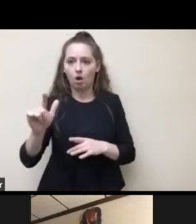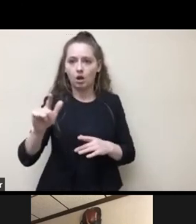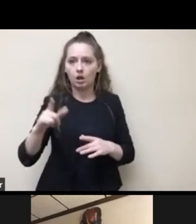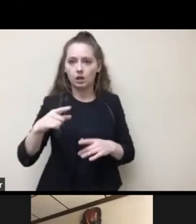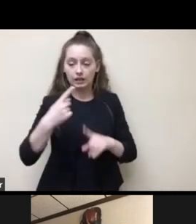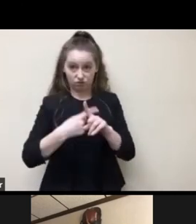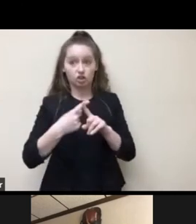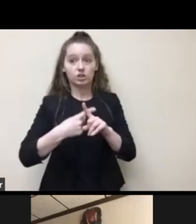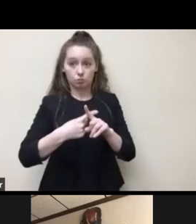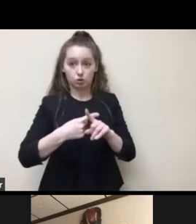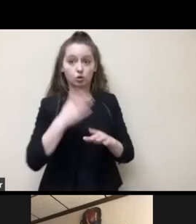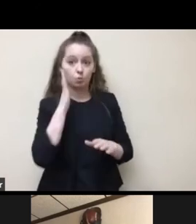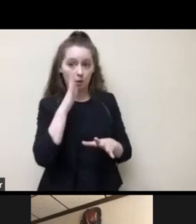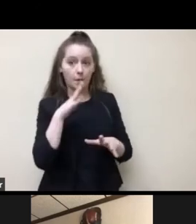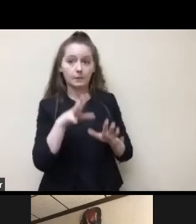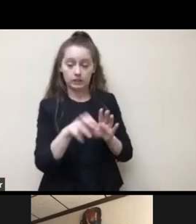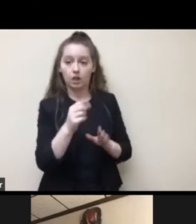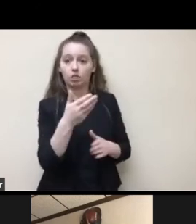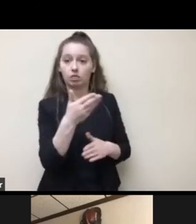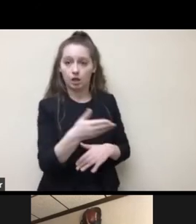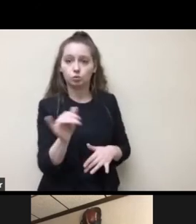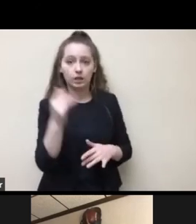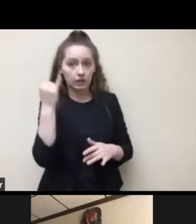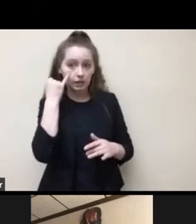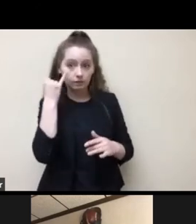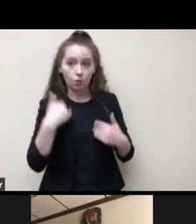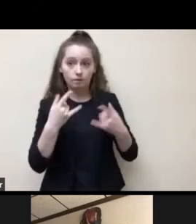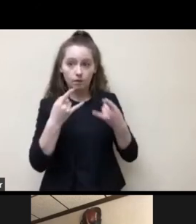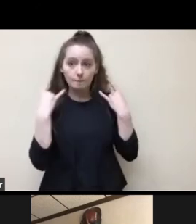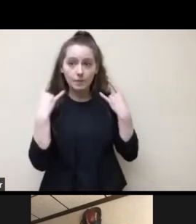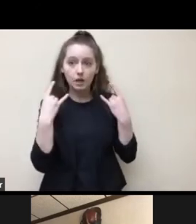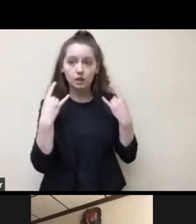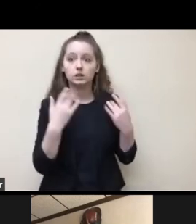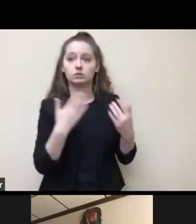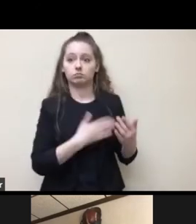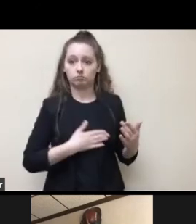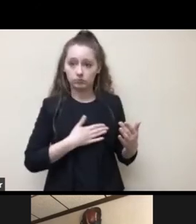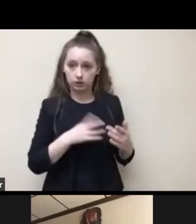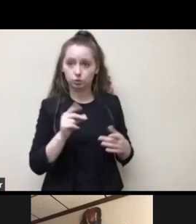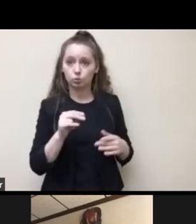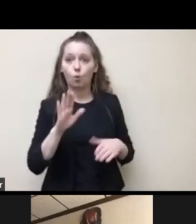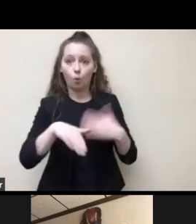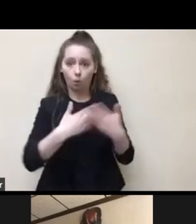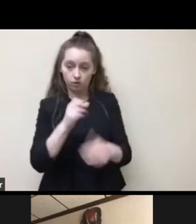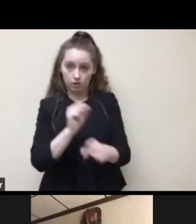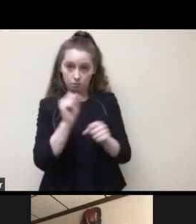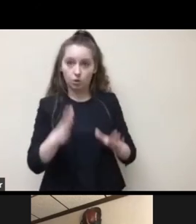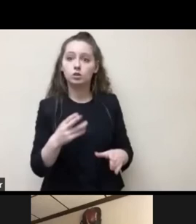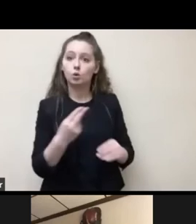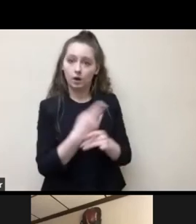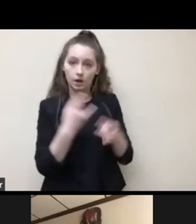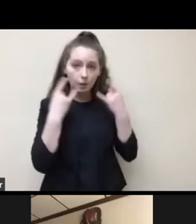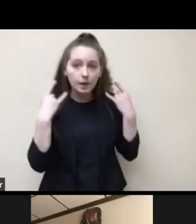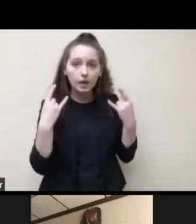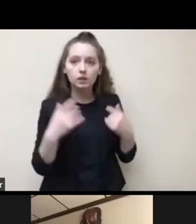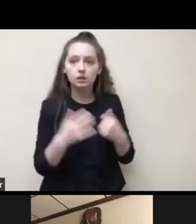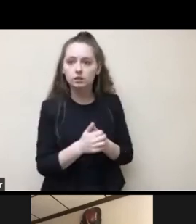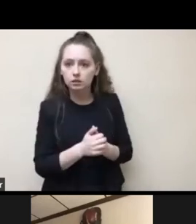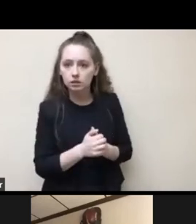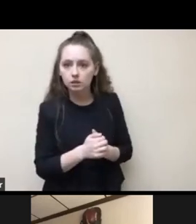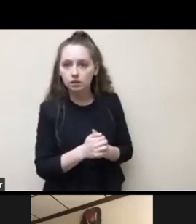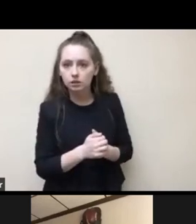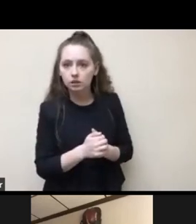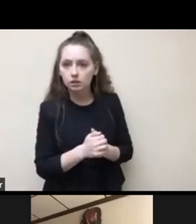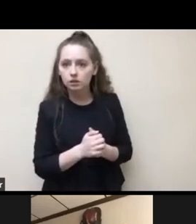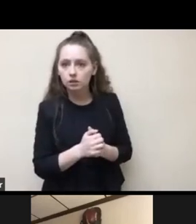the employees, all the administrative assistants are wearing masks. We do have glass up, but there is that contact. There's a